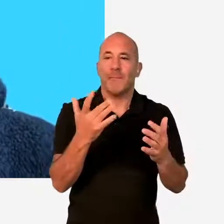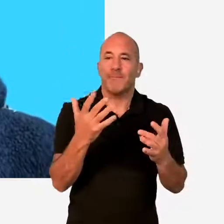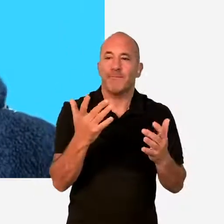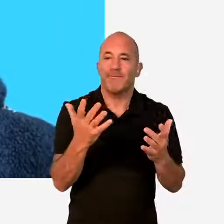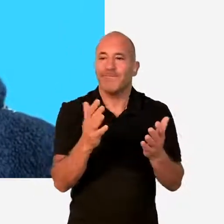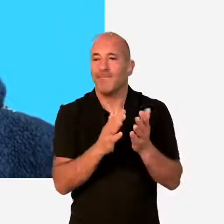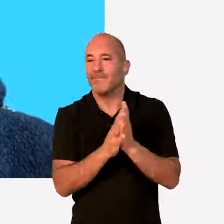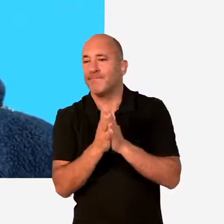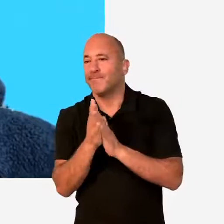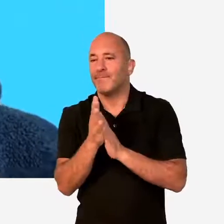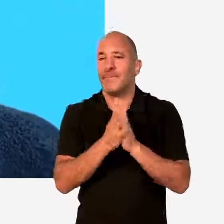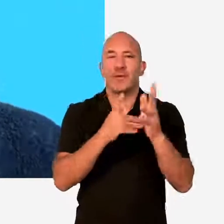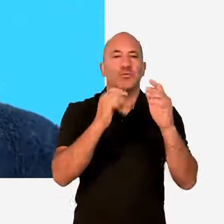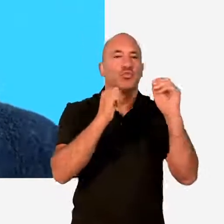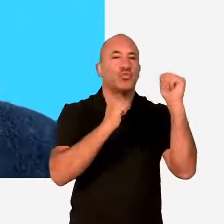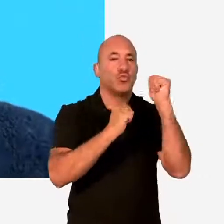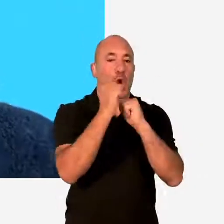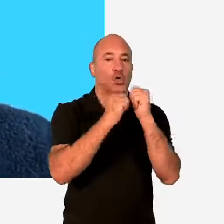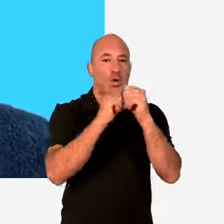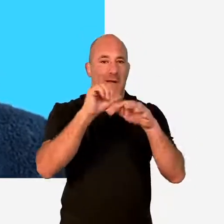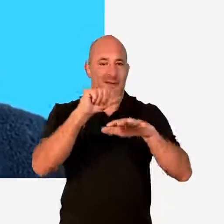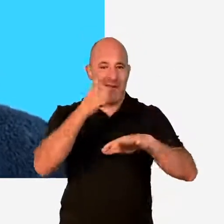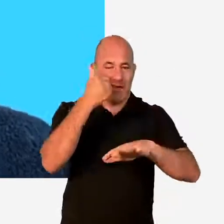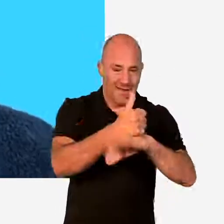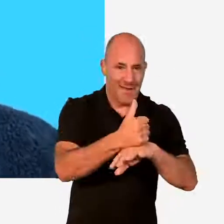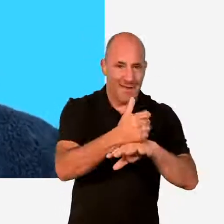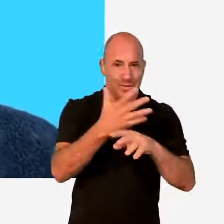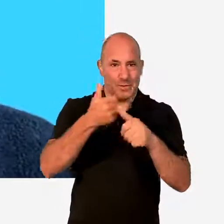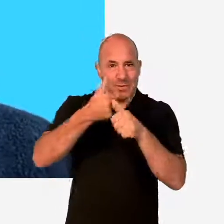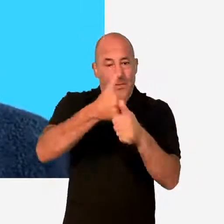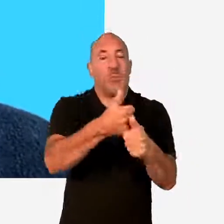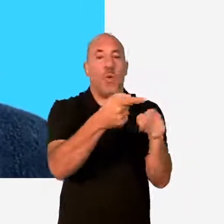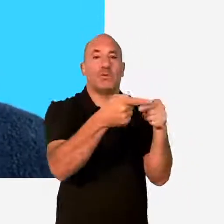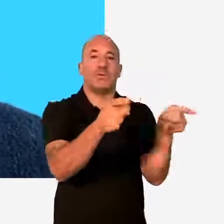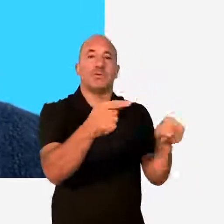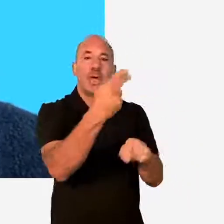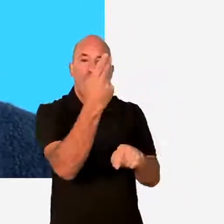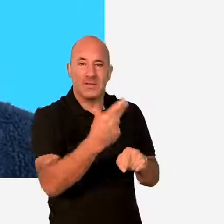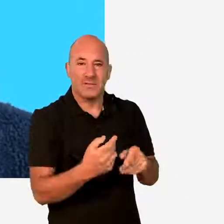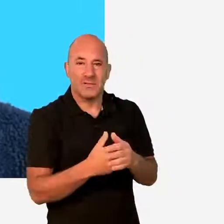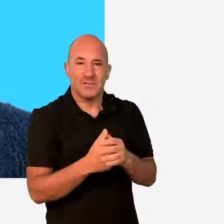forget. There needs to be a structure put in